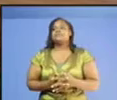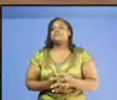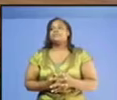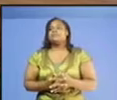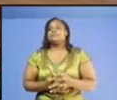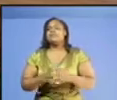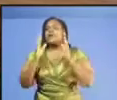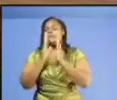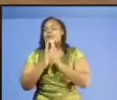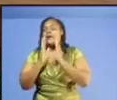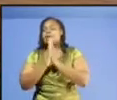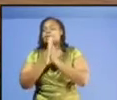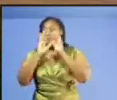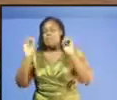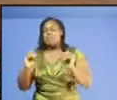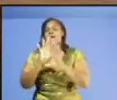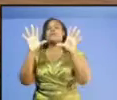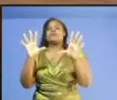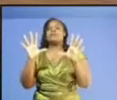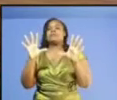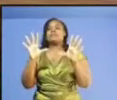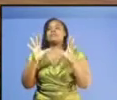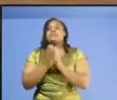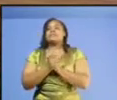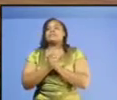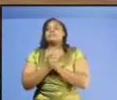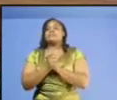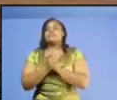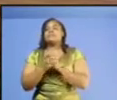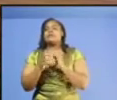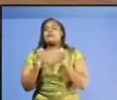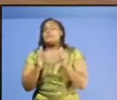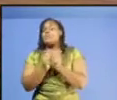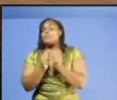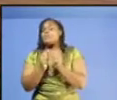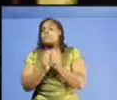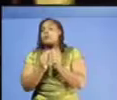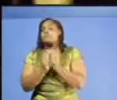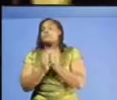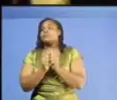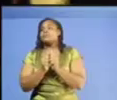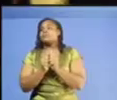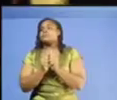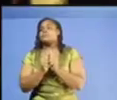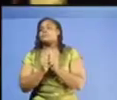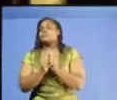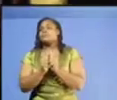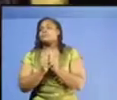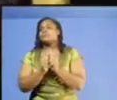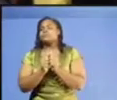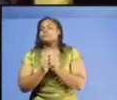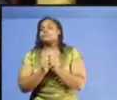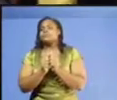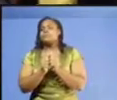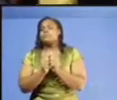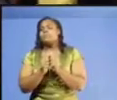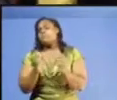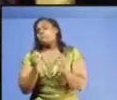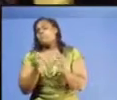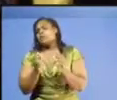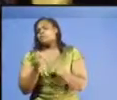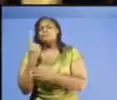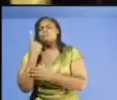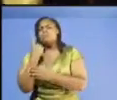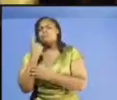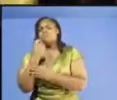I said, I asked for a miracle. But I was with them a few Sabbaths ago,